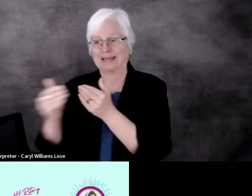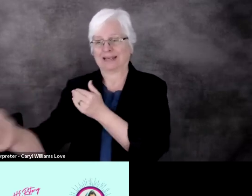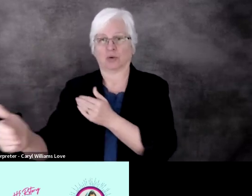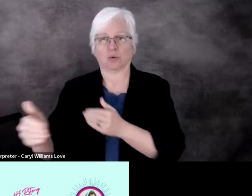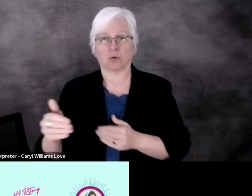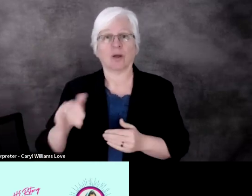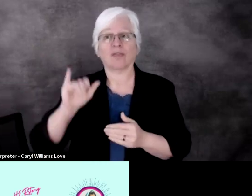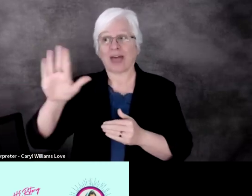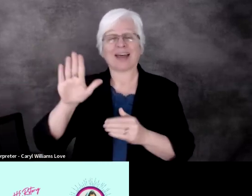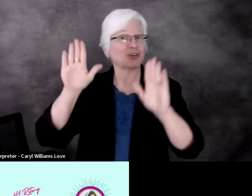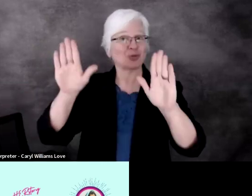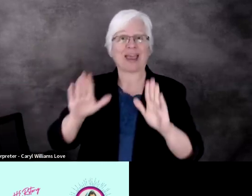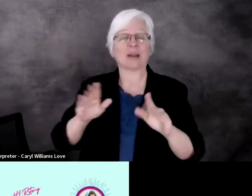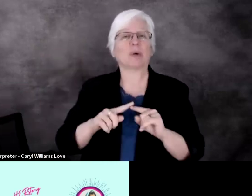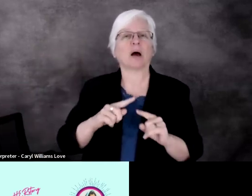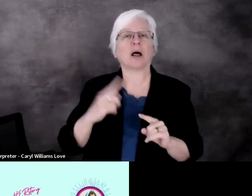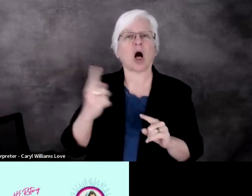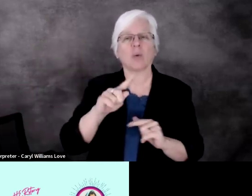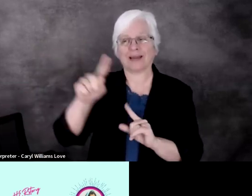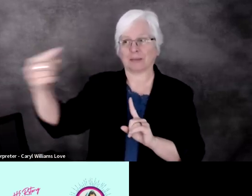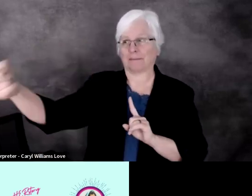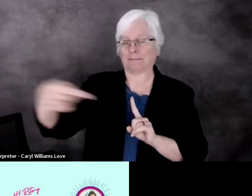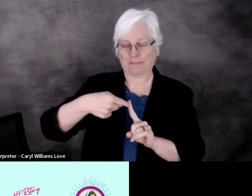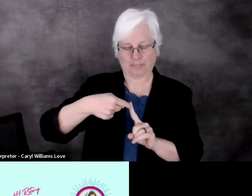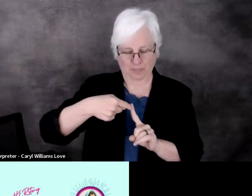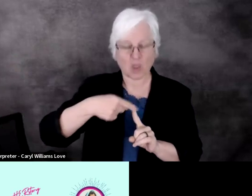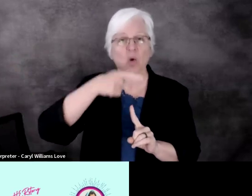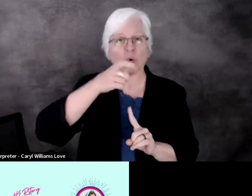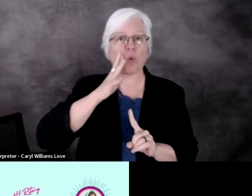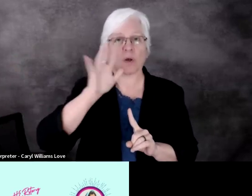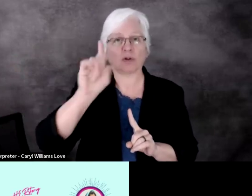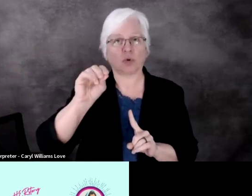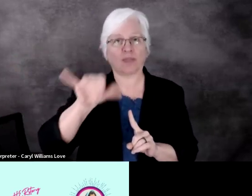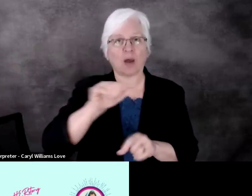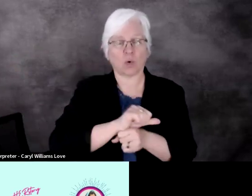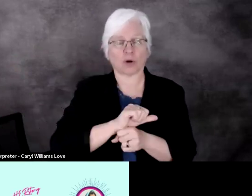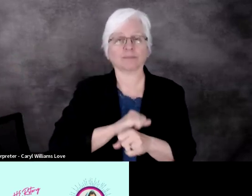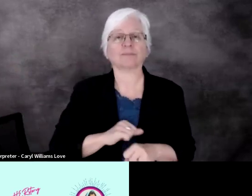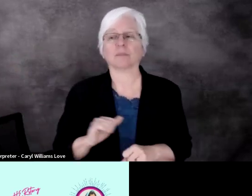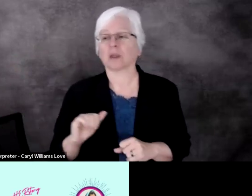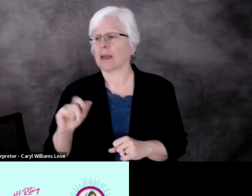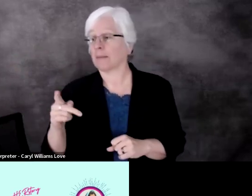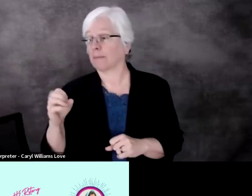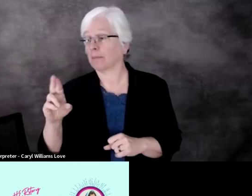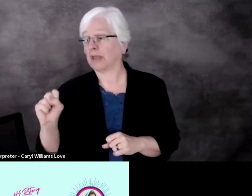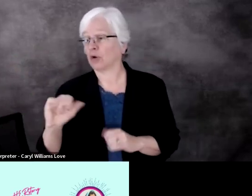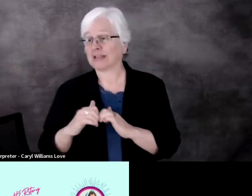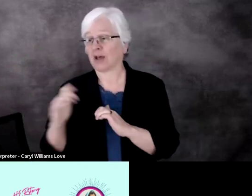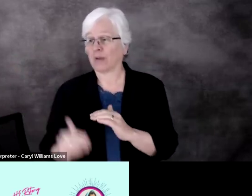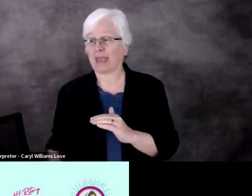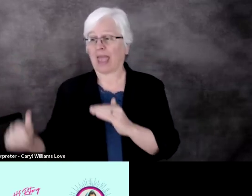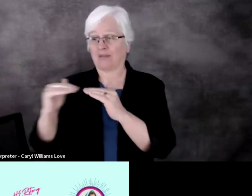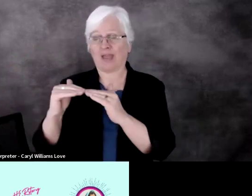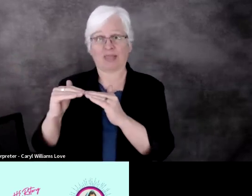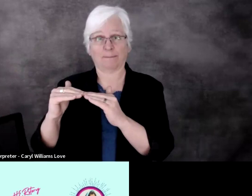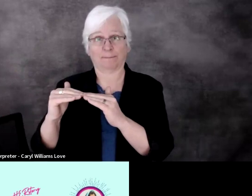we keep coming back to who's going to do the work. How do we elevate peers? How do we make sure that all the barriers, that